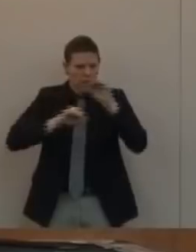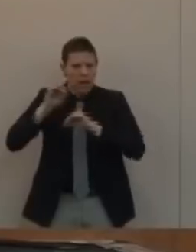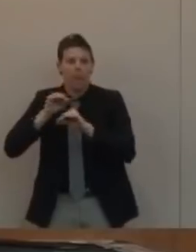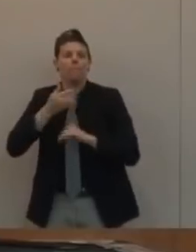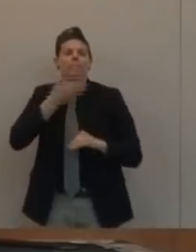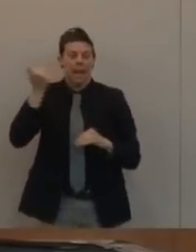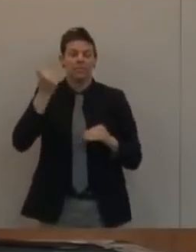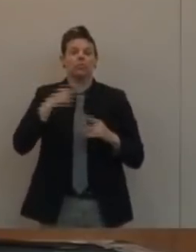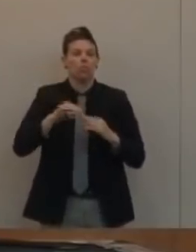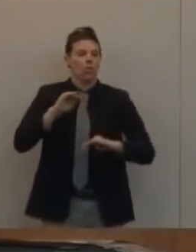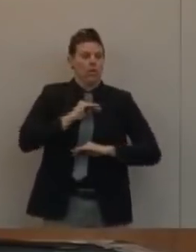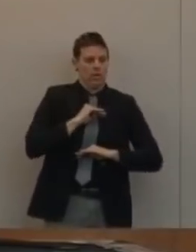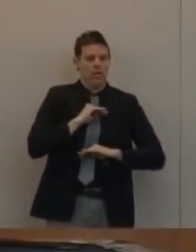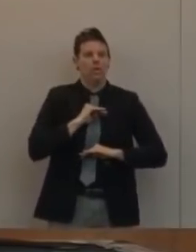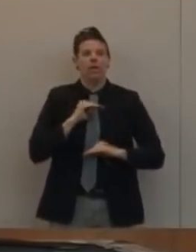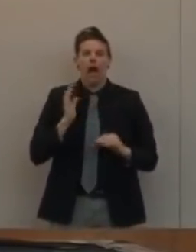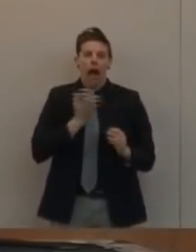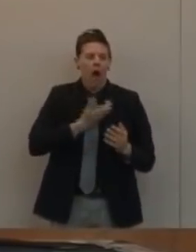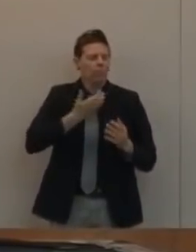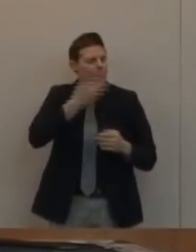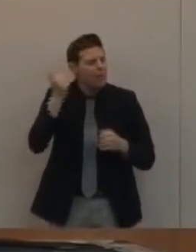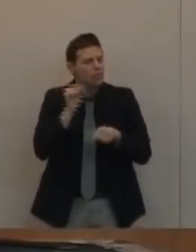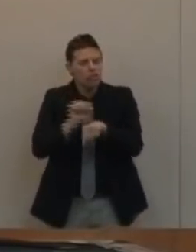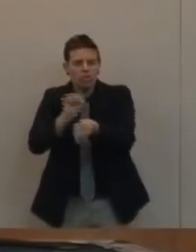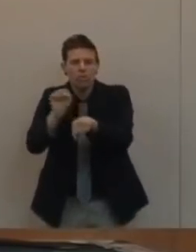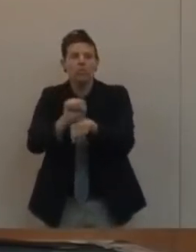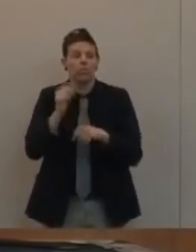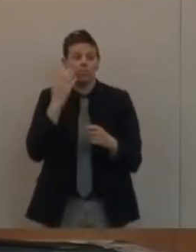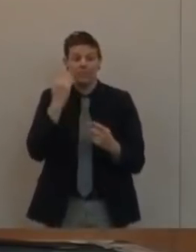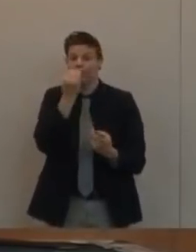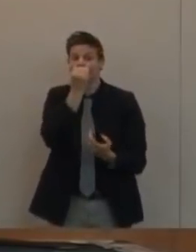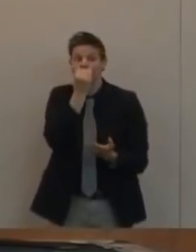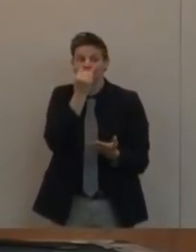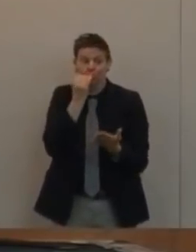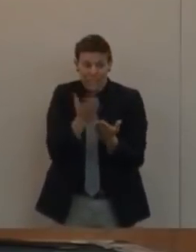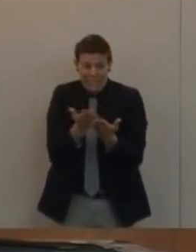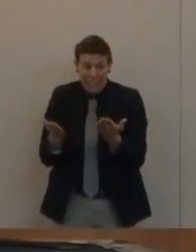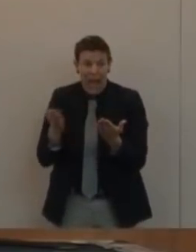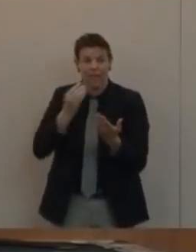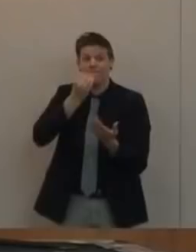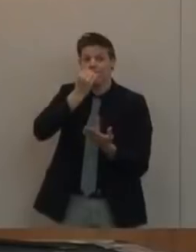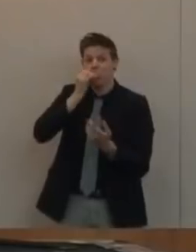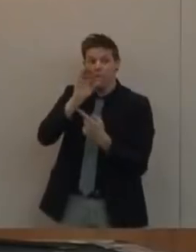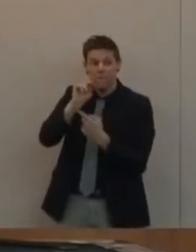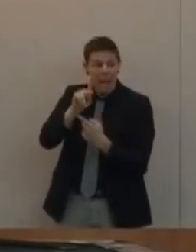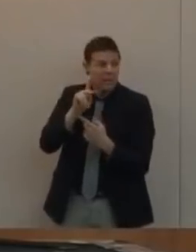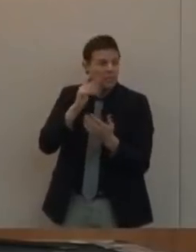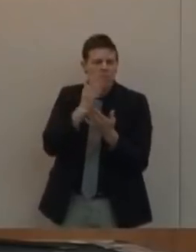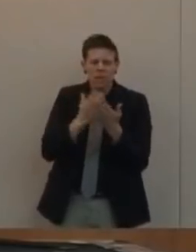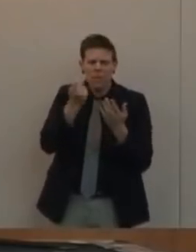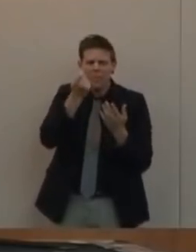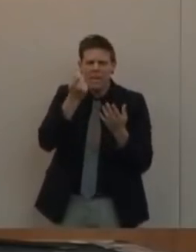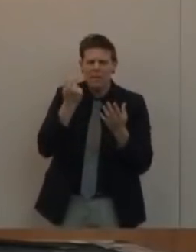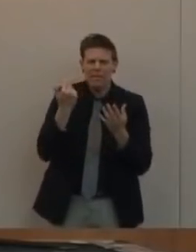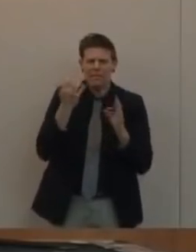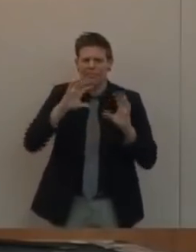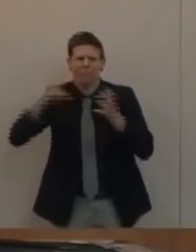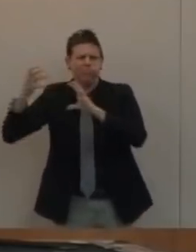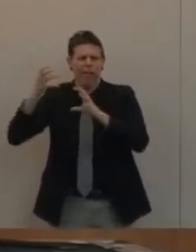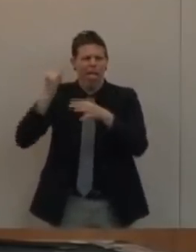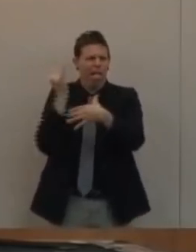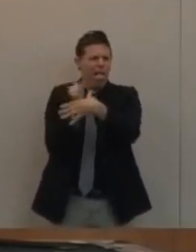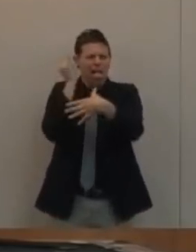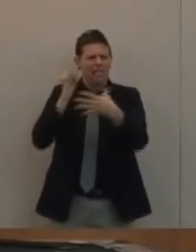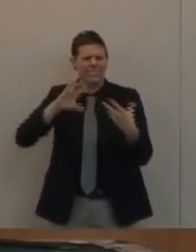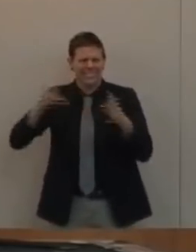better job, frankly, states now that food supplies for food banks somehow have been interrupted. I think that's not the federal